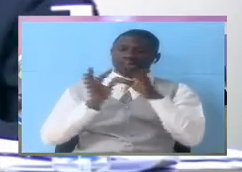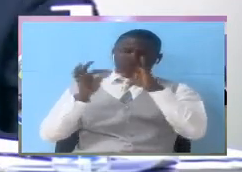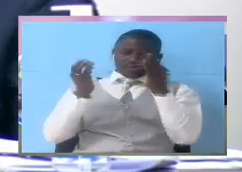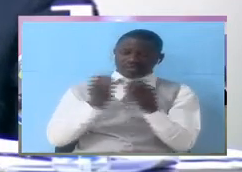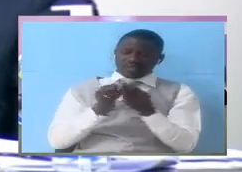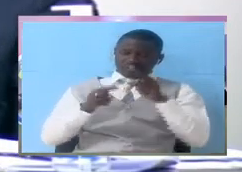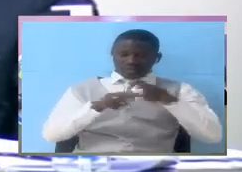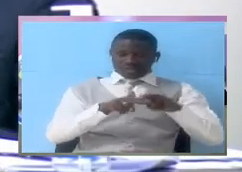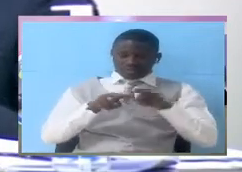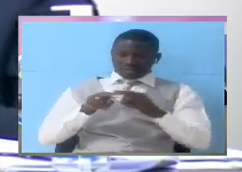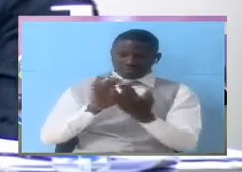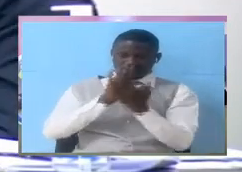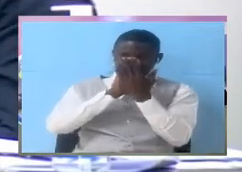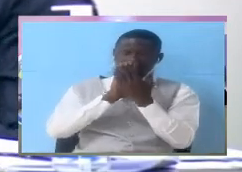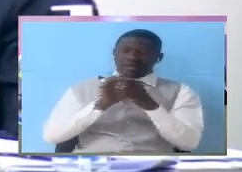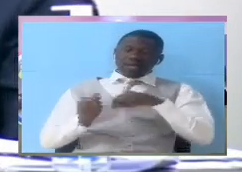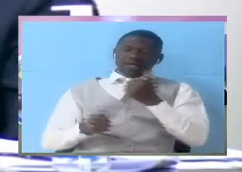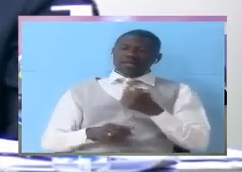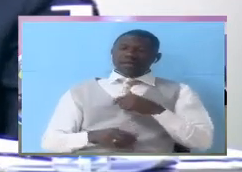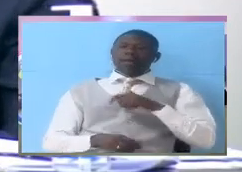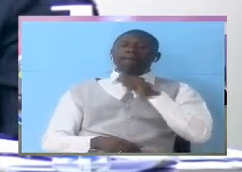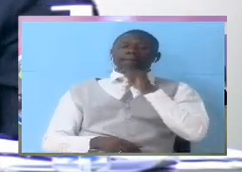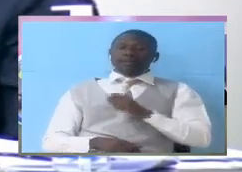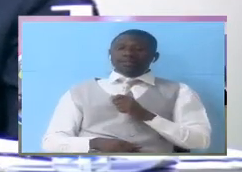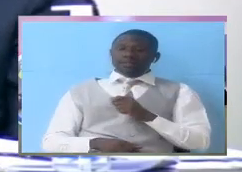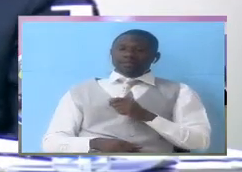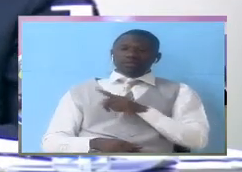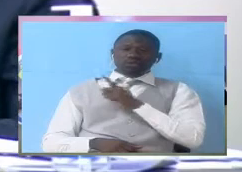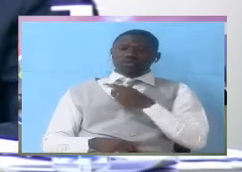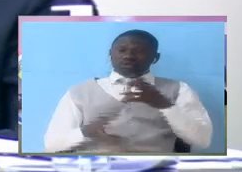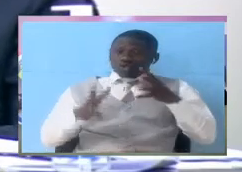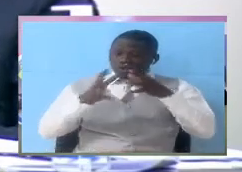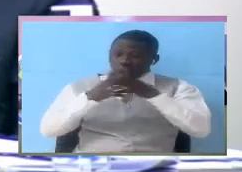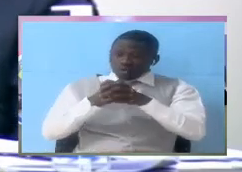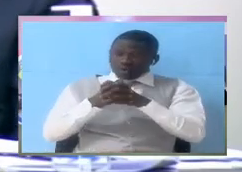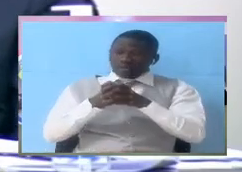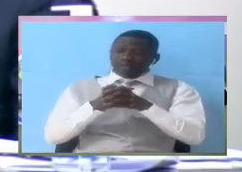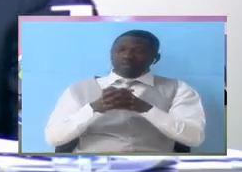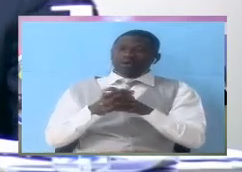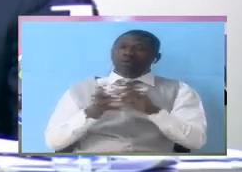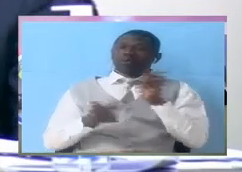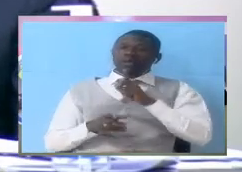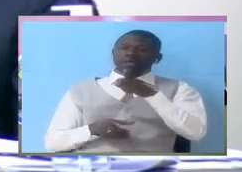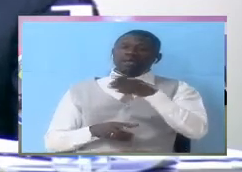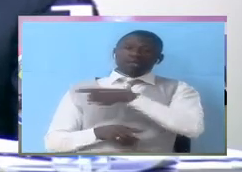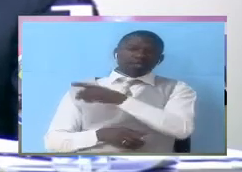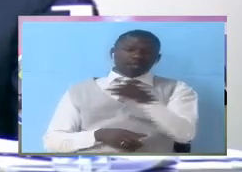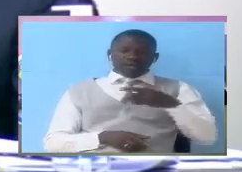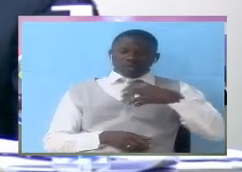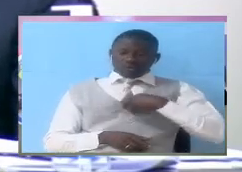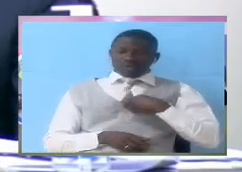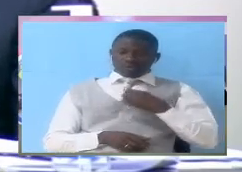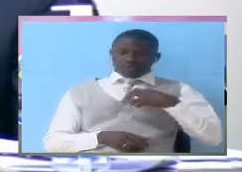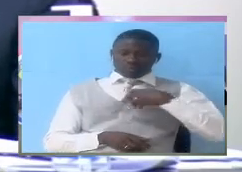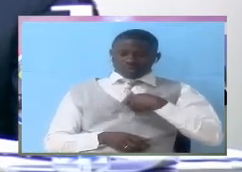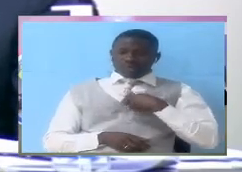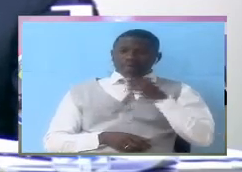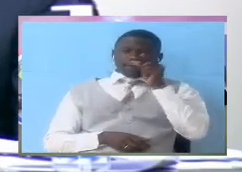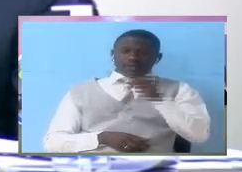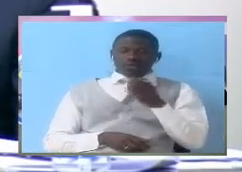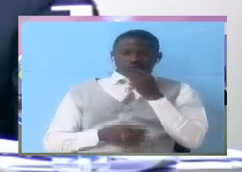And the person is not singing like this tune that they want him to sing. Te borom waxut ni nga xamné ñoom loolu lañ